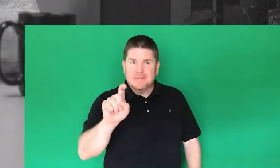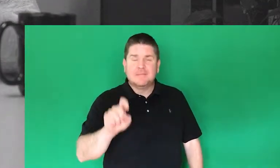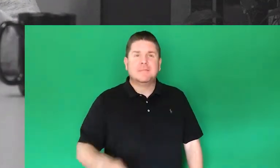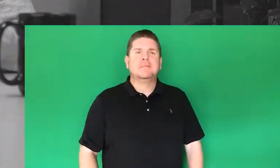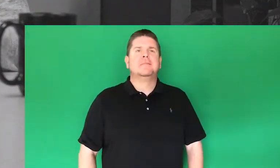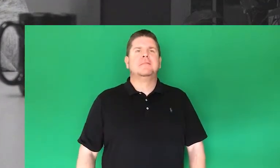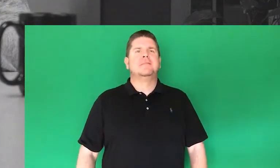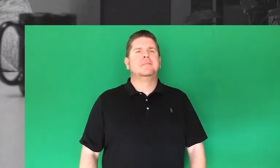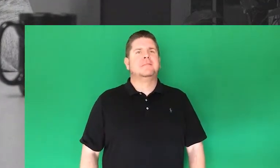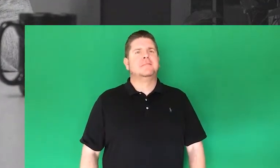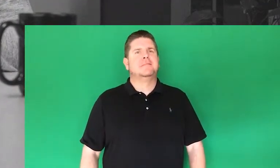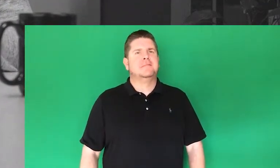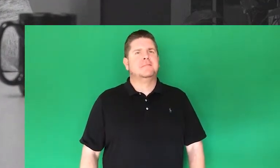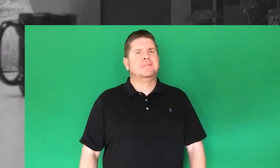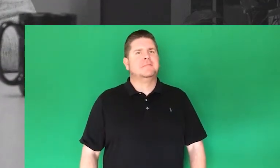how?